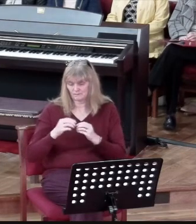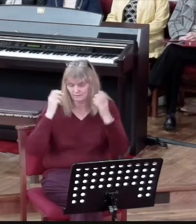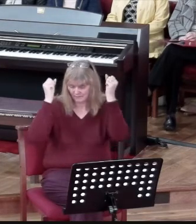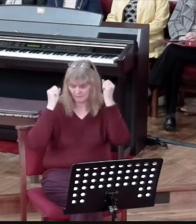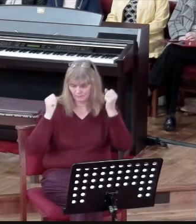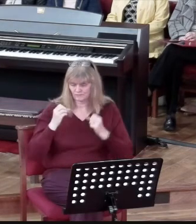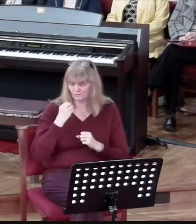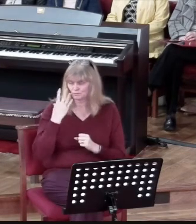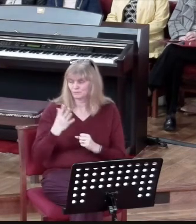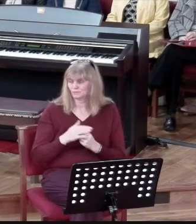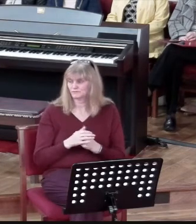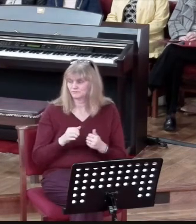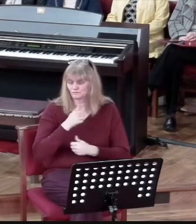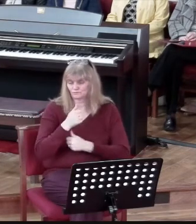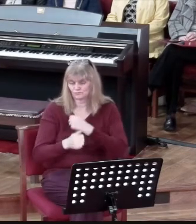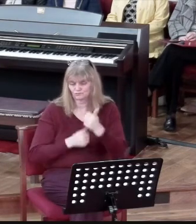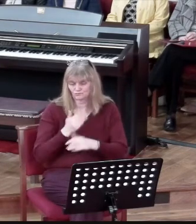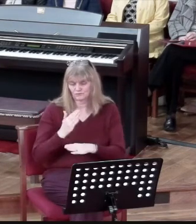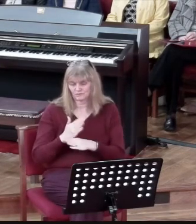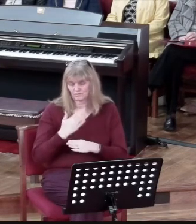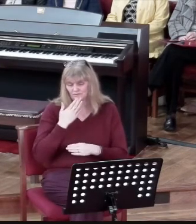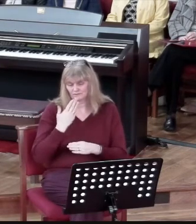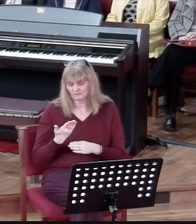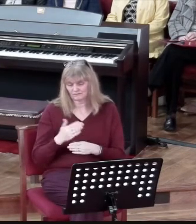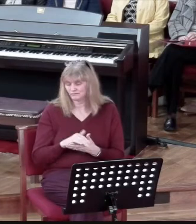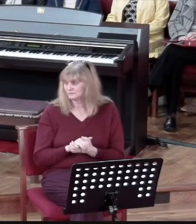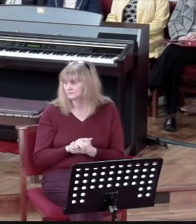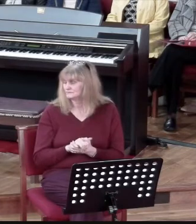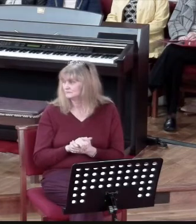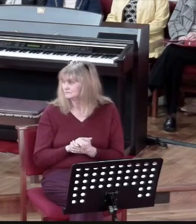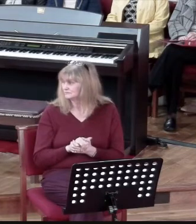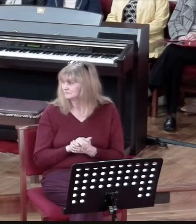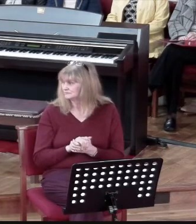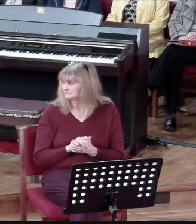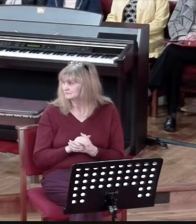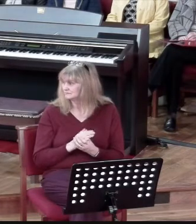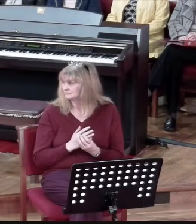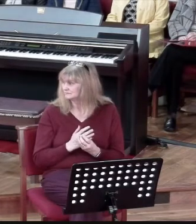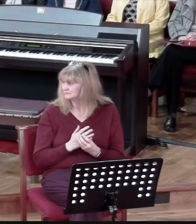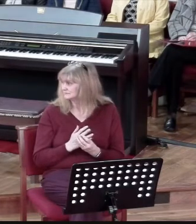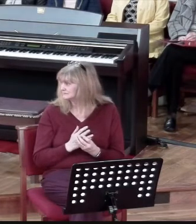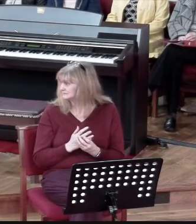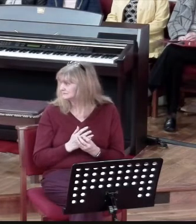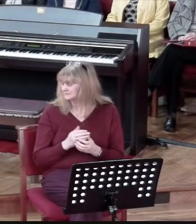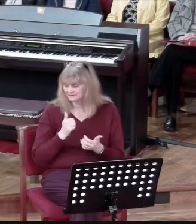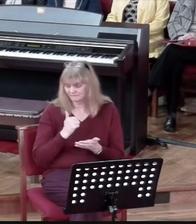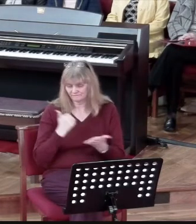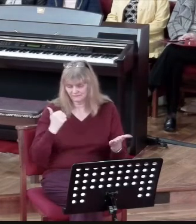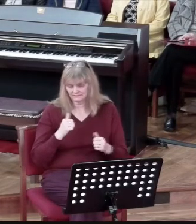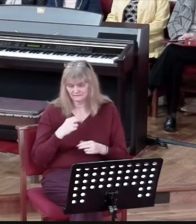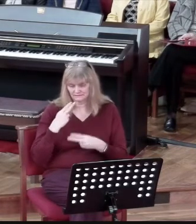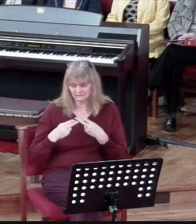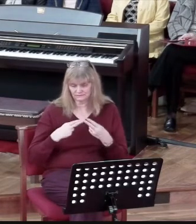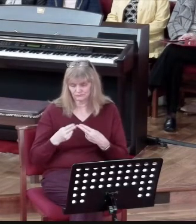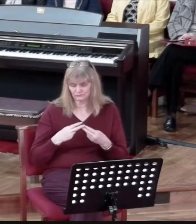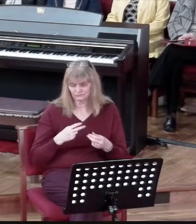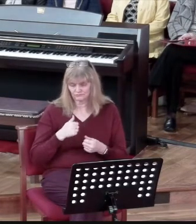great? You didn't even know anybody was watching except folks here, but somebody saw those bonnets, they thought, that's fantastic, and they wanted to say